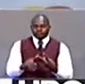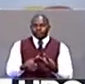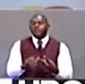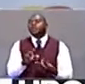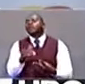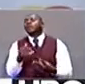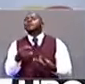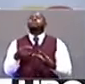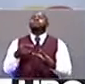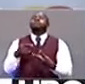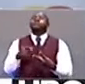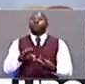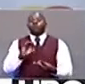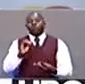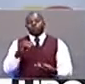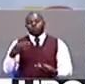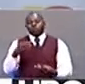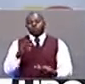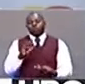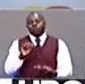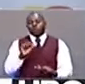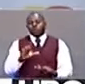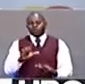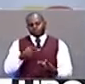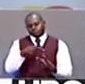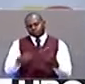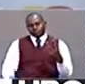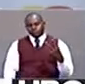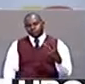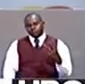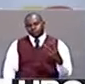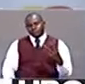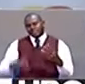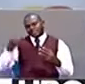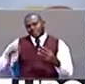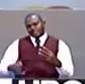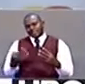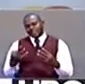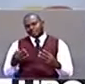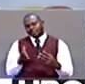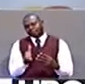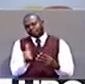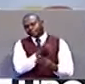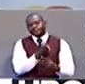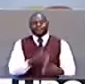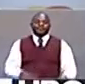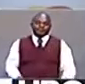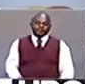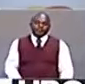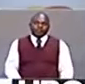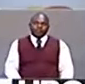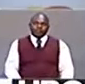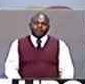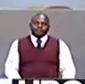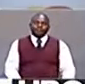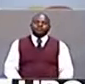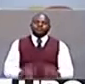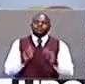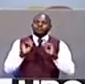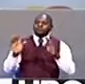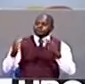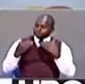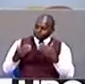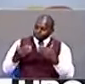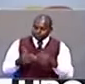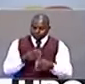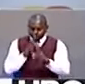Just come. Oh boy. Then I take the last three on this side. Ajab Saida. Thank you, the